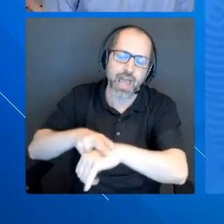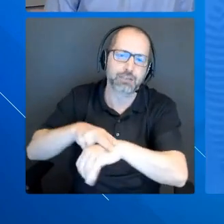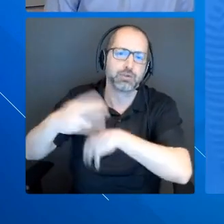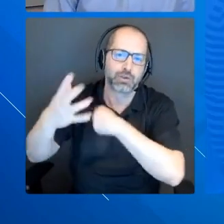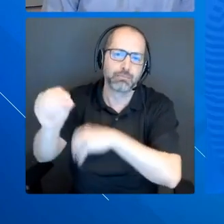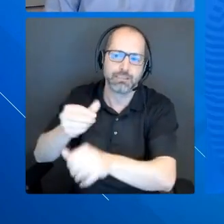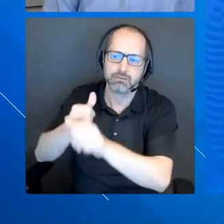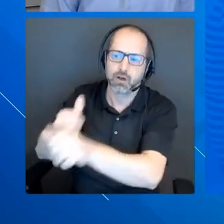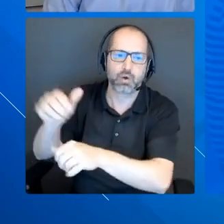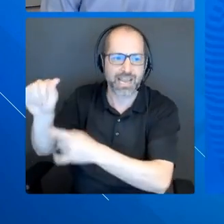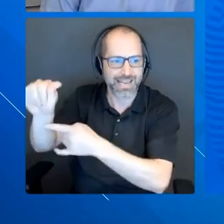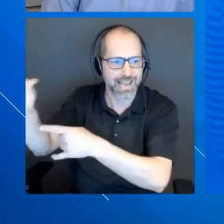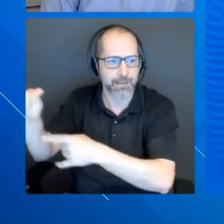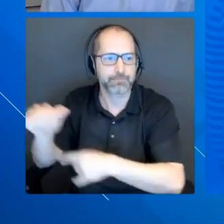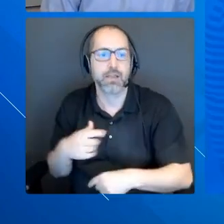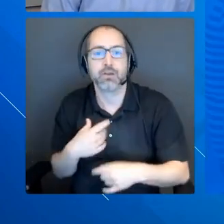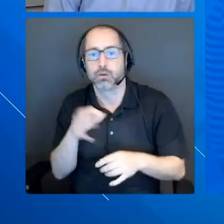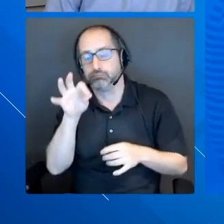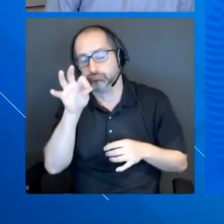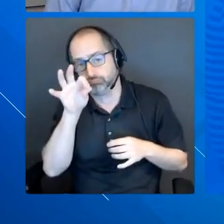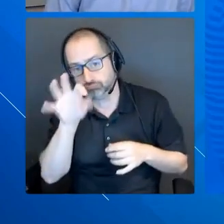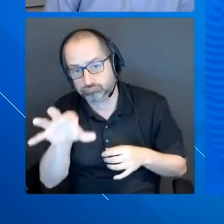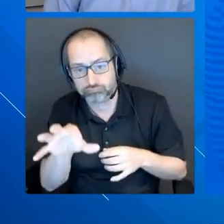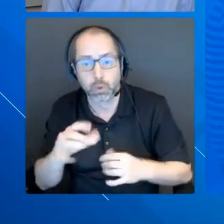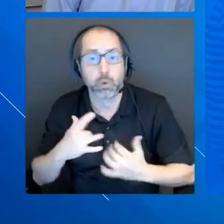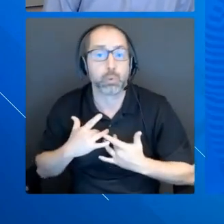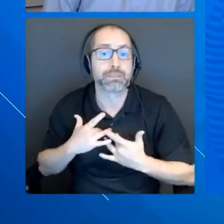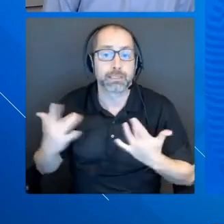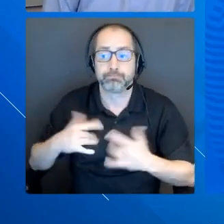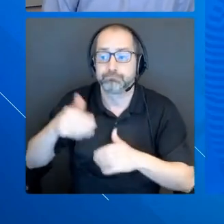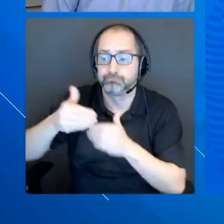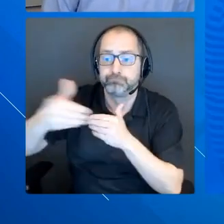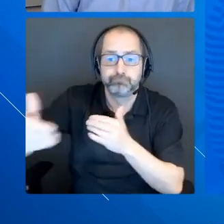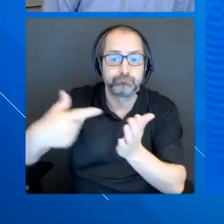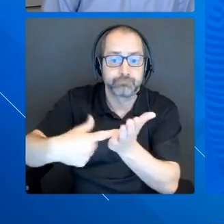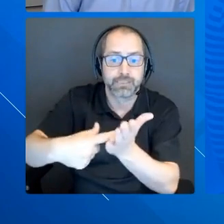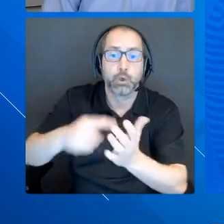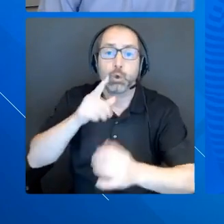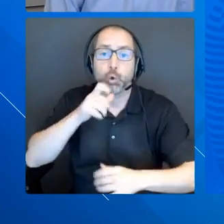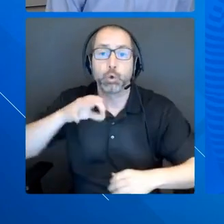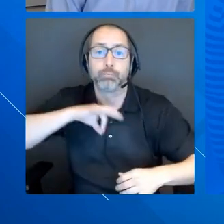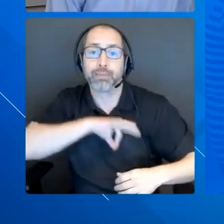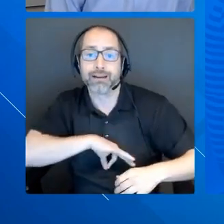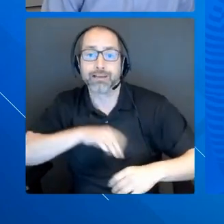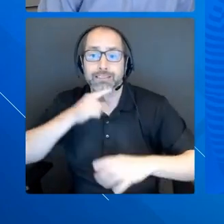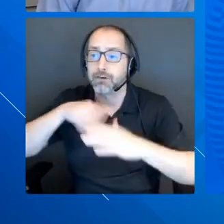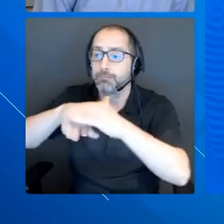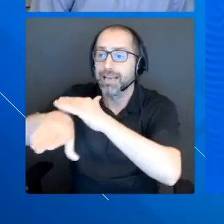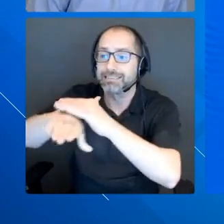So, give you a little bit of spoiler alert already, but who benefits from accessibility, and how?